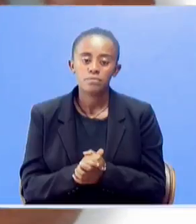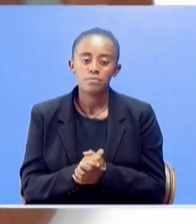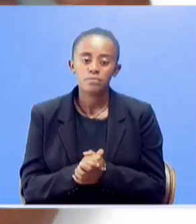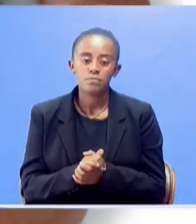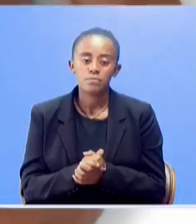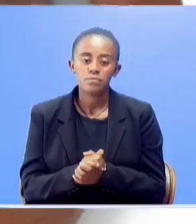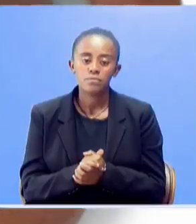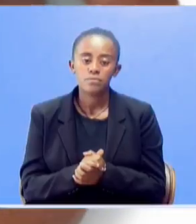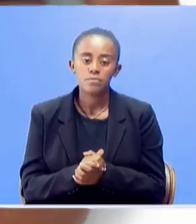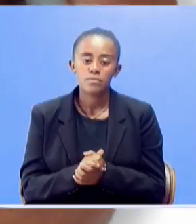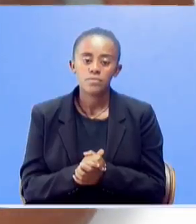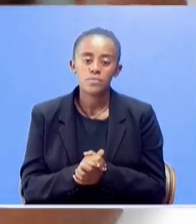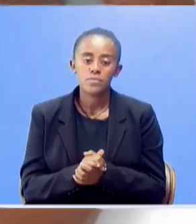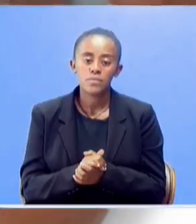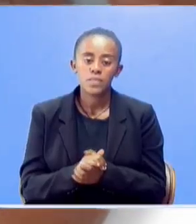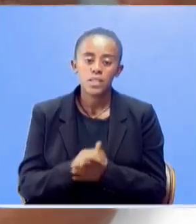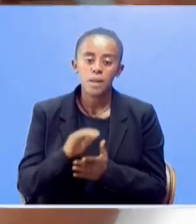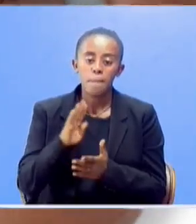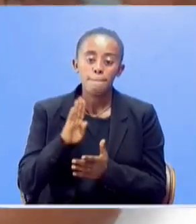be